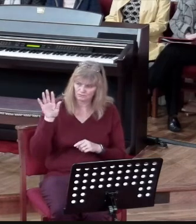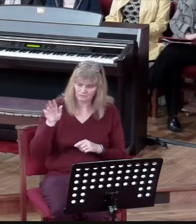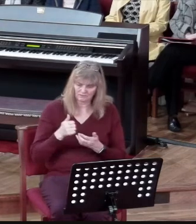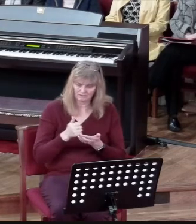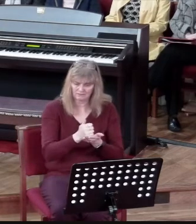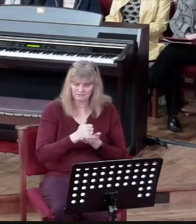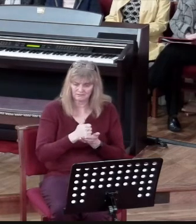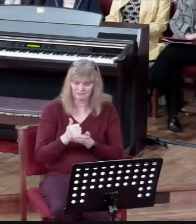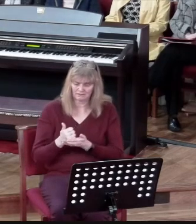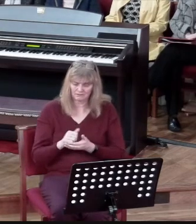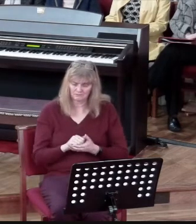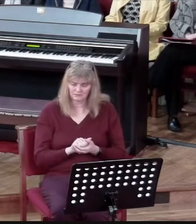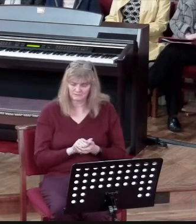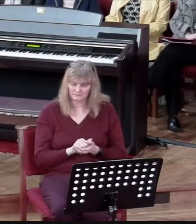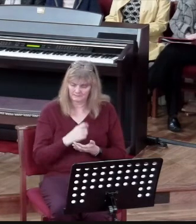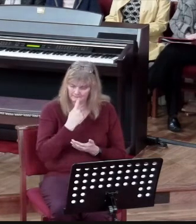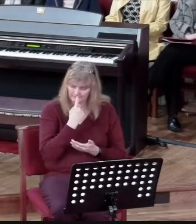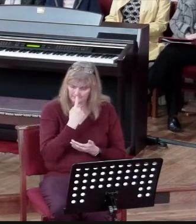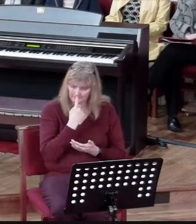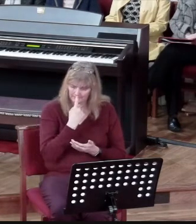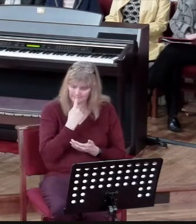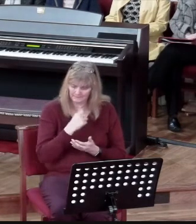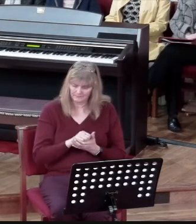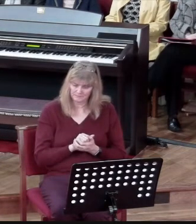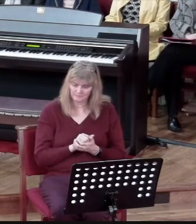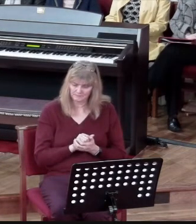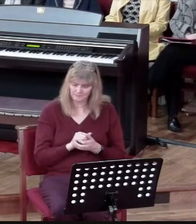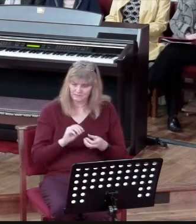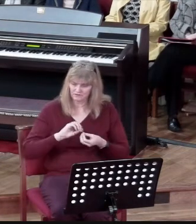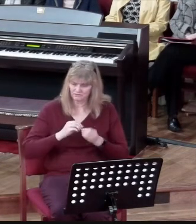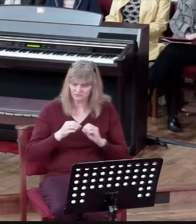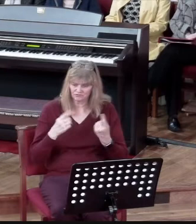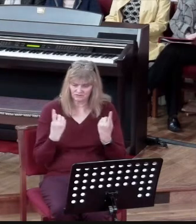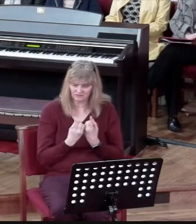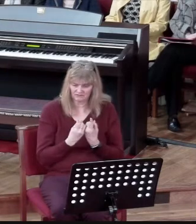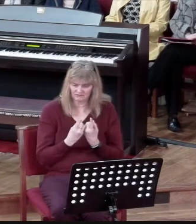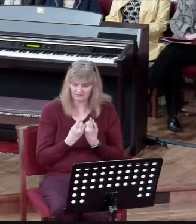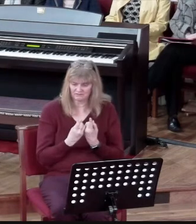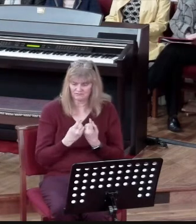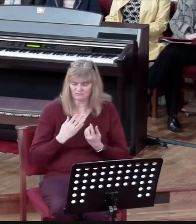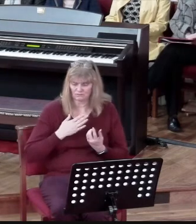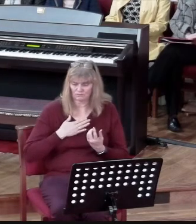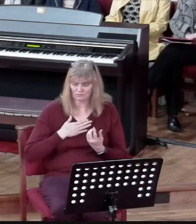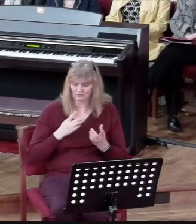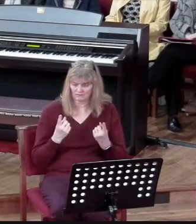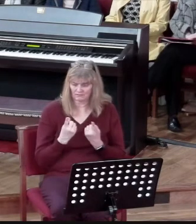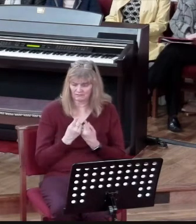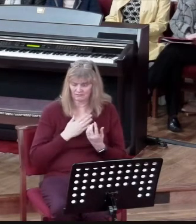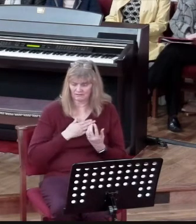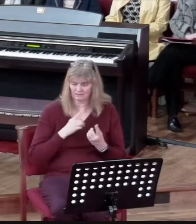So Lord, cleanse us, renew us, refresh us, recreate us upon this your day.